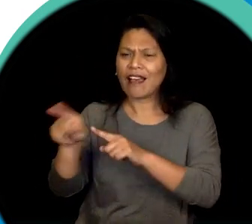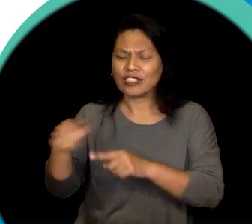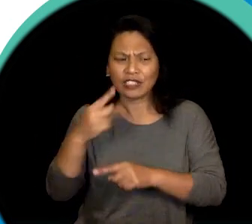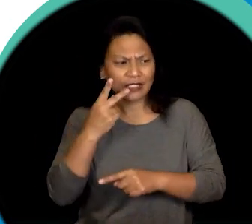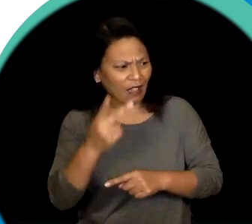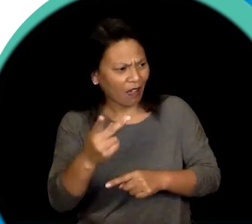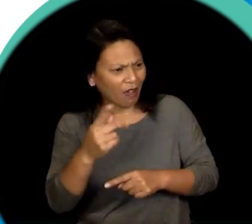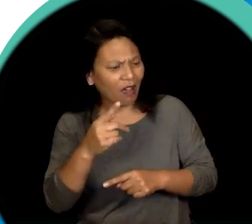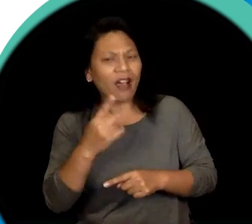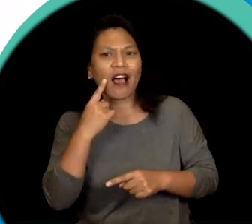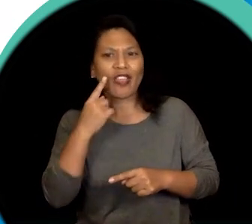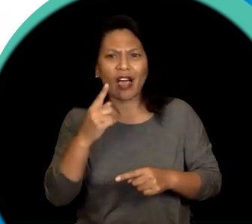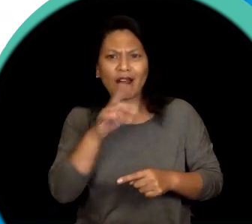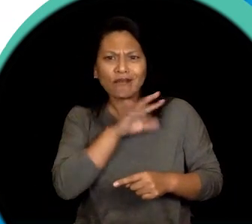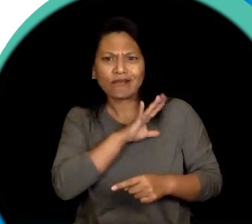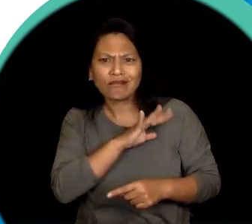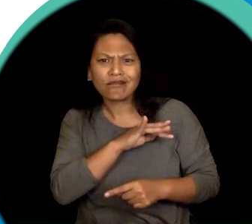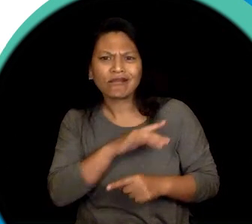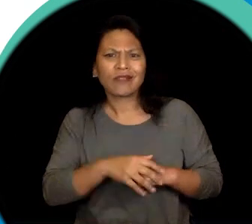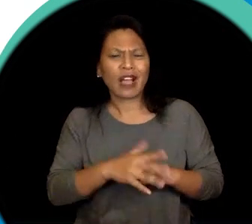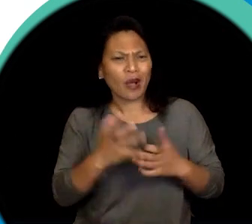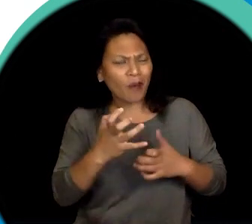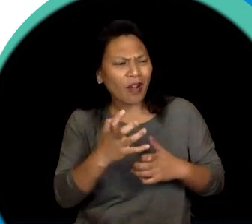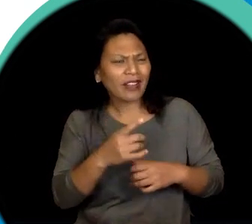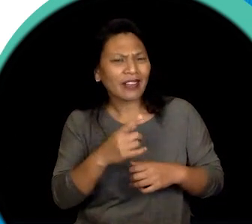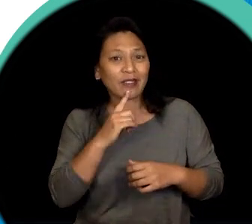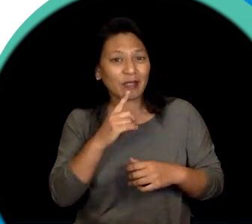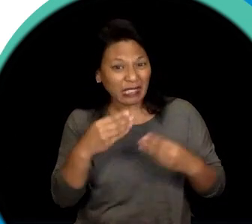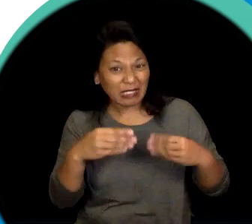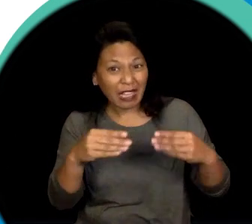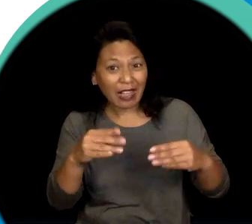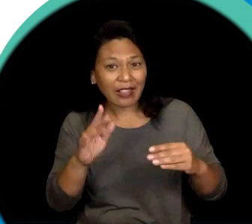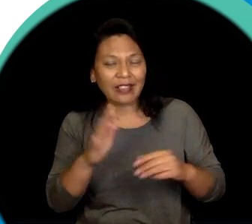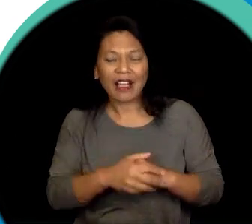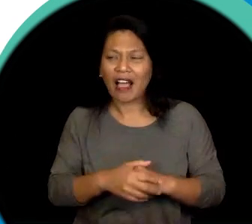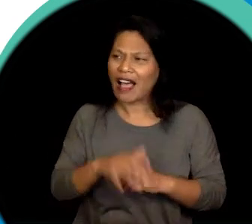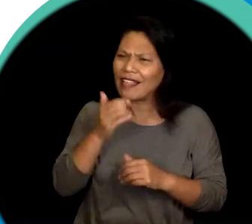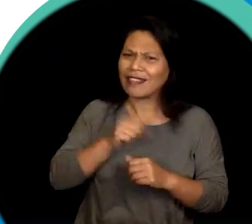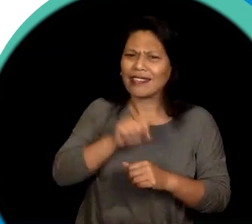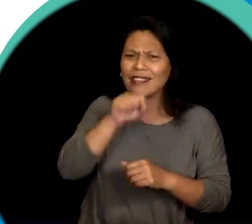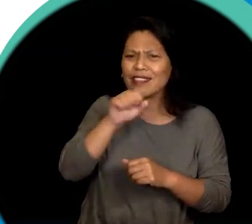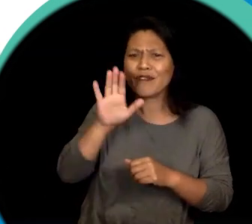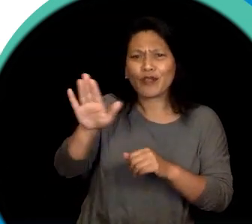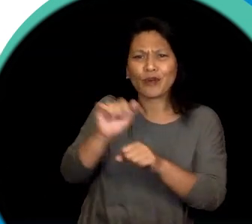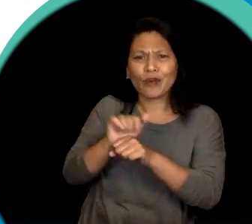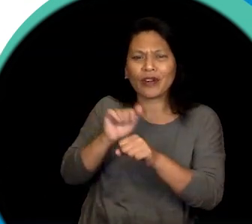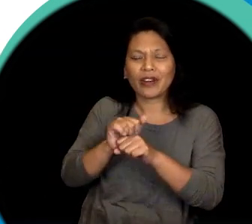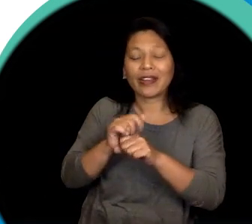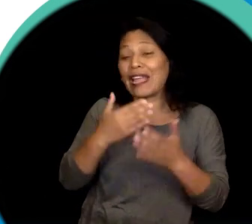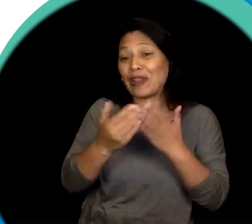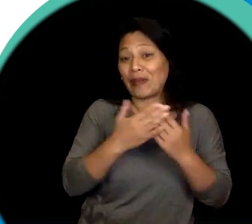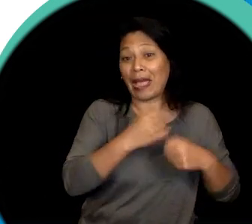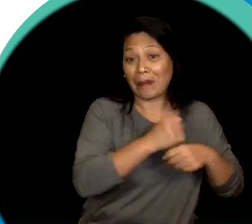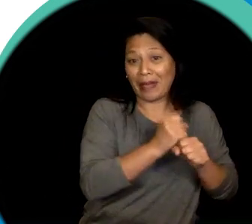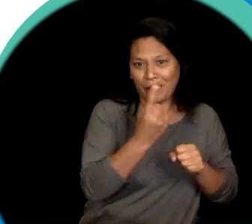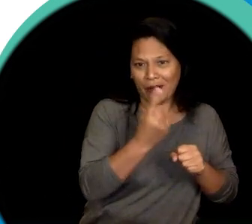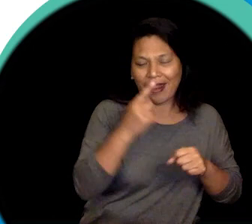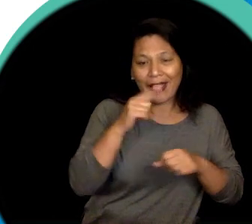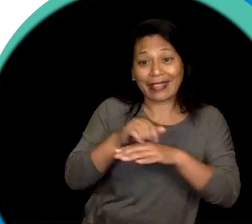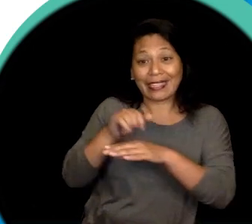one. Is there a print for sale?" And I thought, Linda Sue Park, I love your work. And I sent her one as a gift and she framed